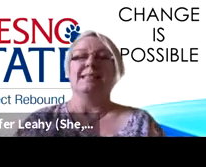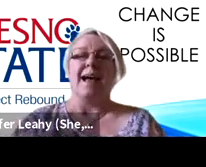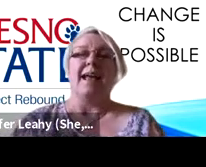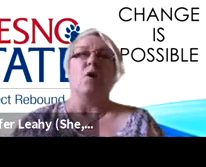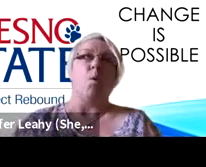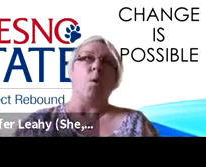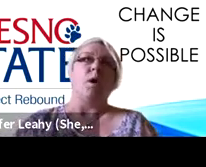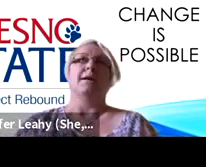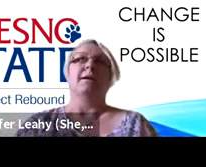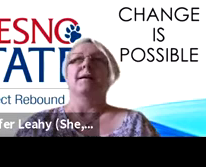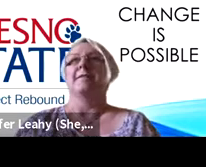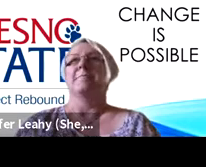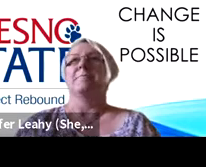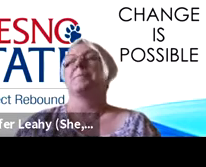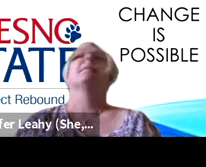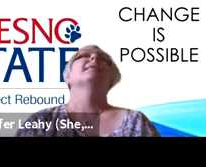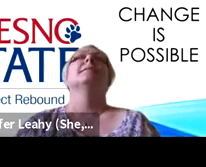intentional dislike or